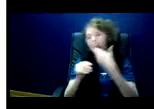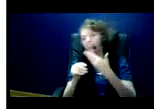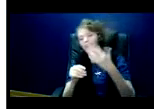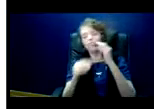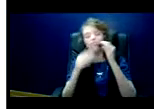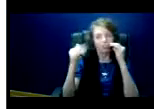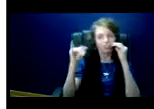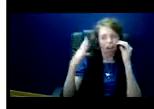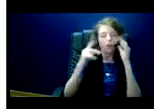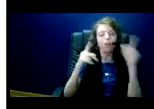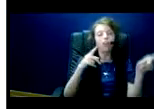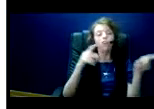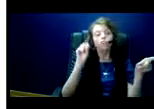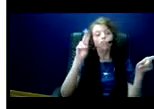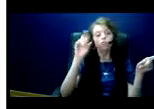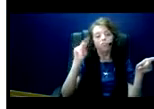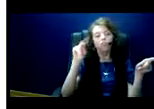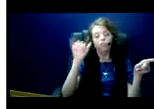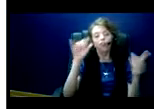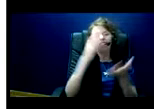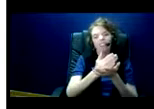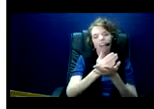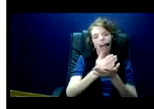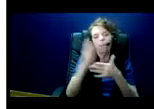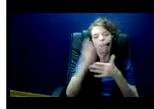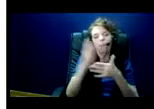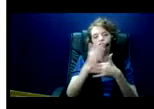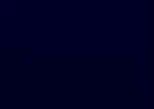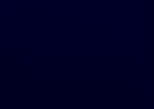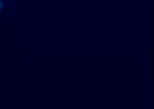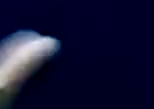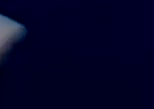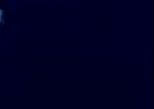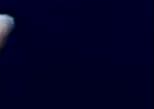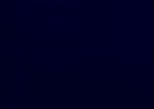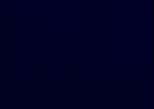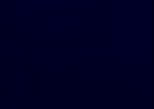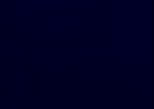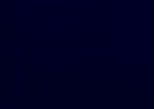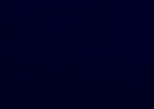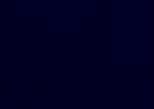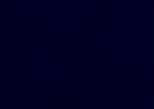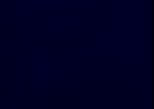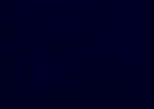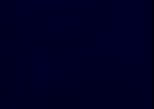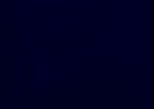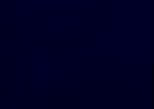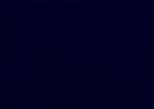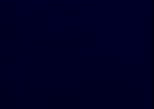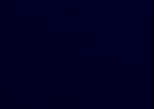Linda. Susan, you can go ahead and stop the screen share now. Thank you, Hayley. Good job, Linda. Thank